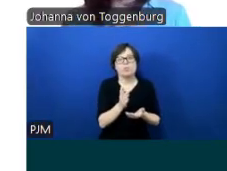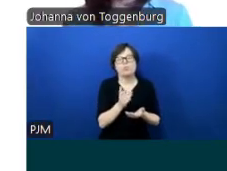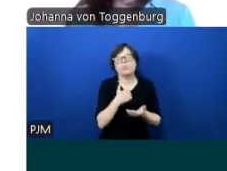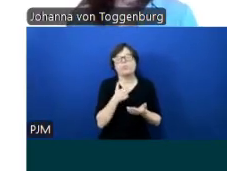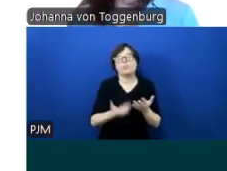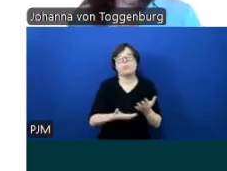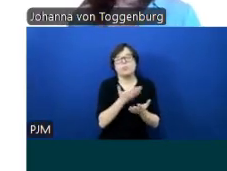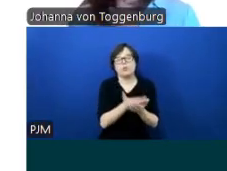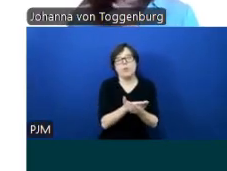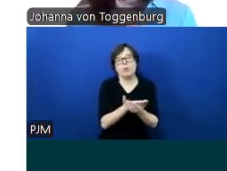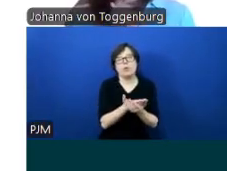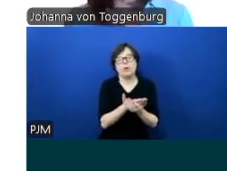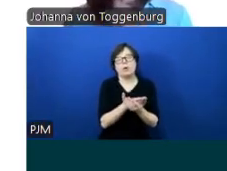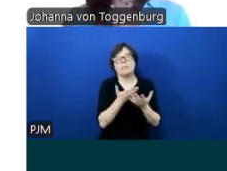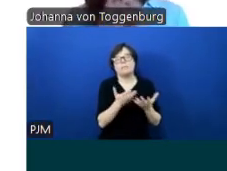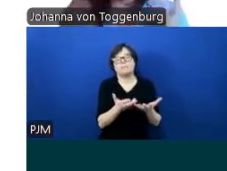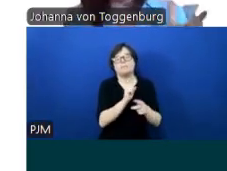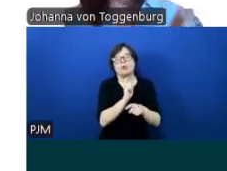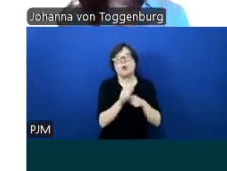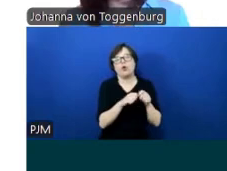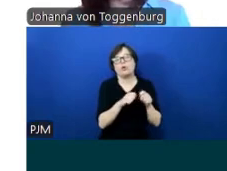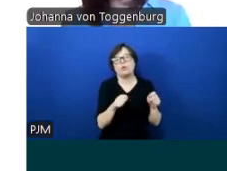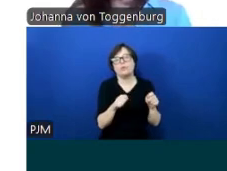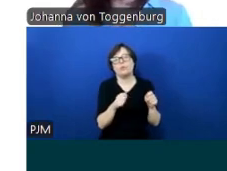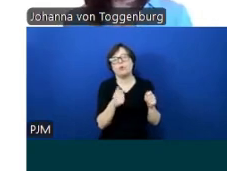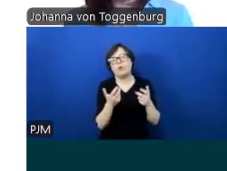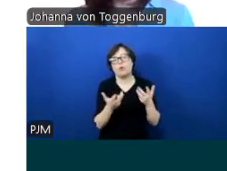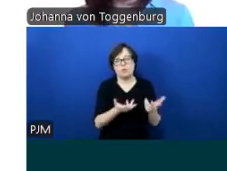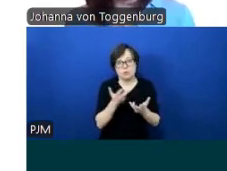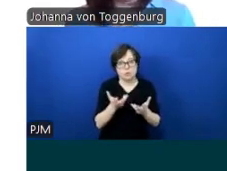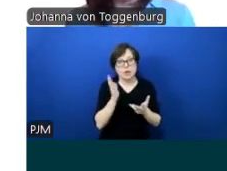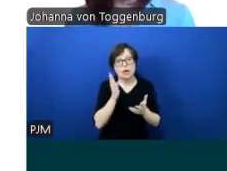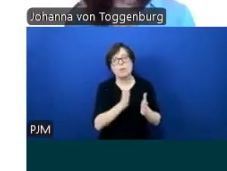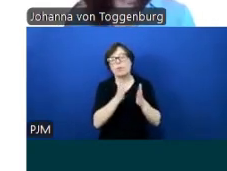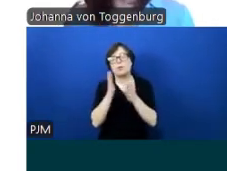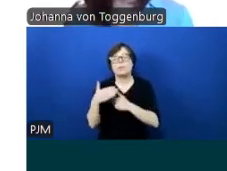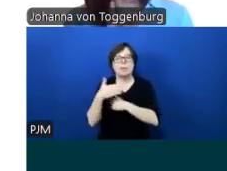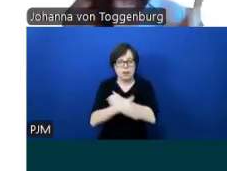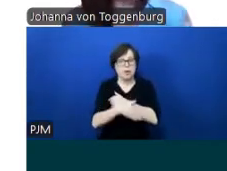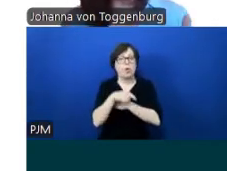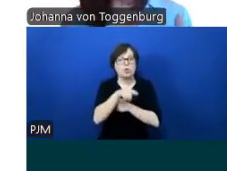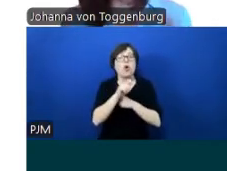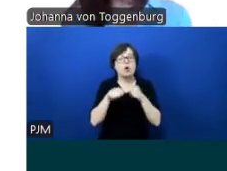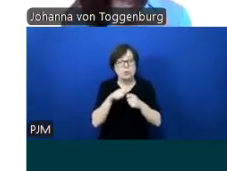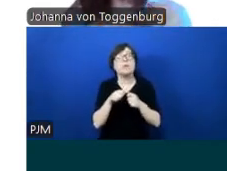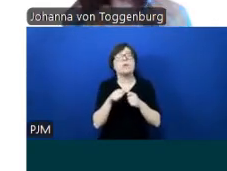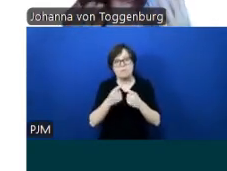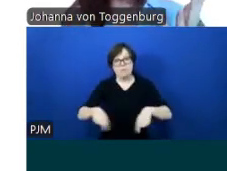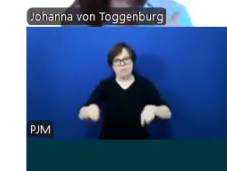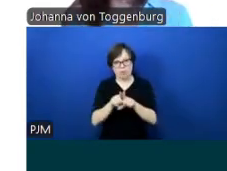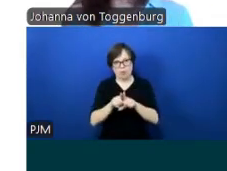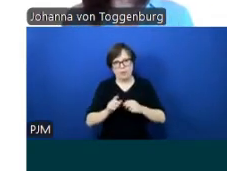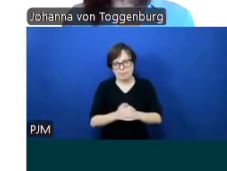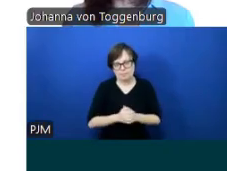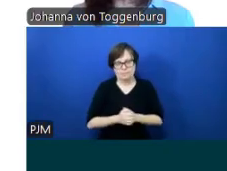course, there is assistance for the implementation available if the municipality feels that they